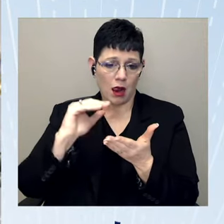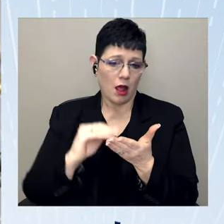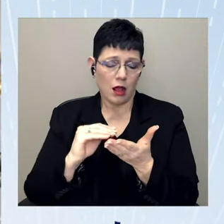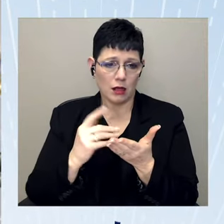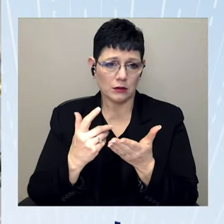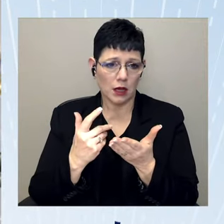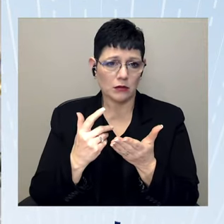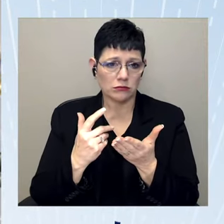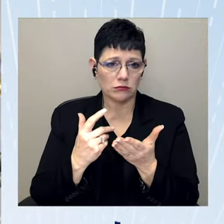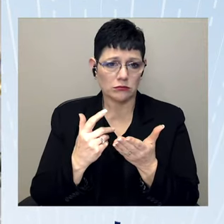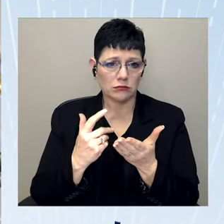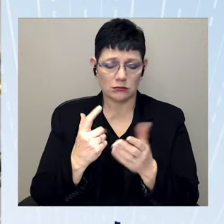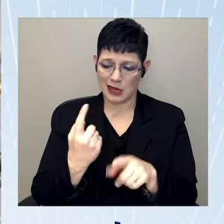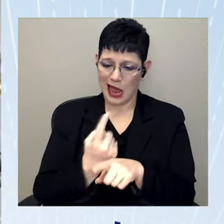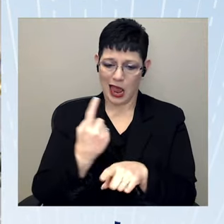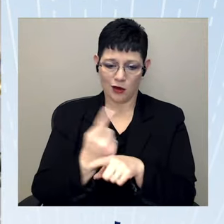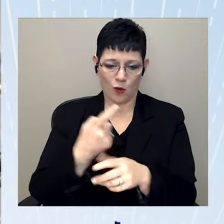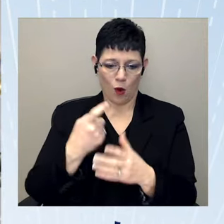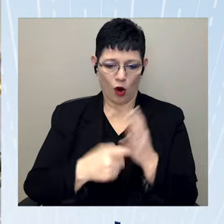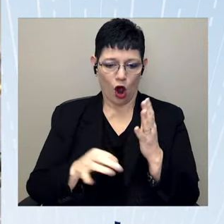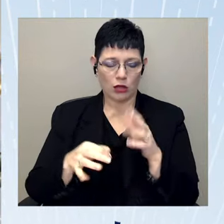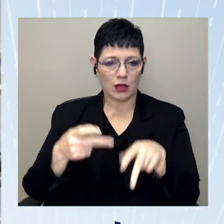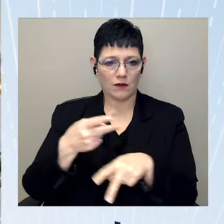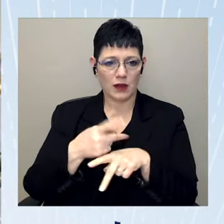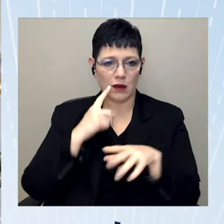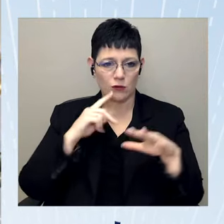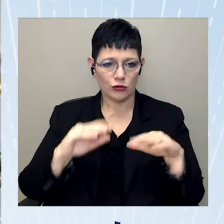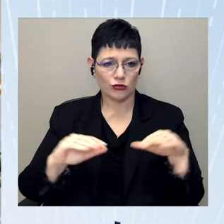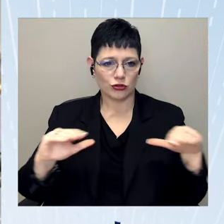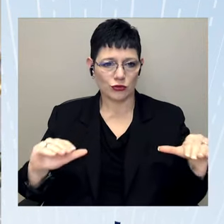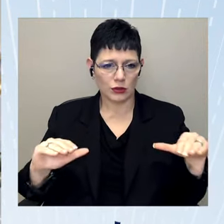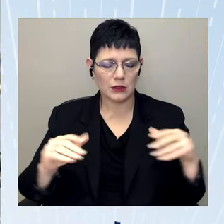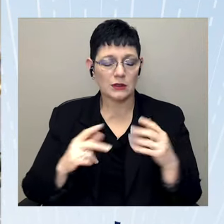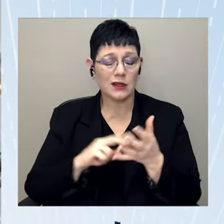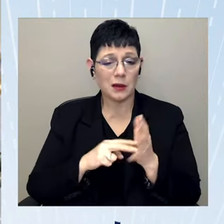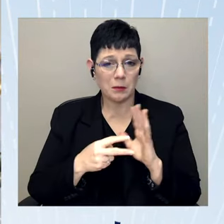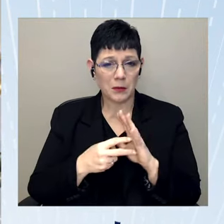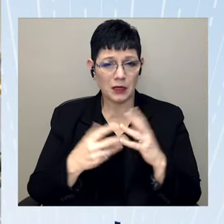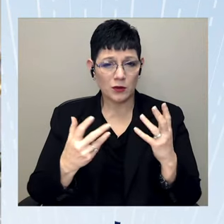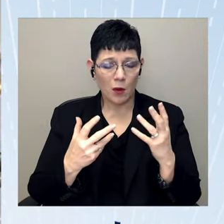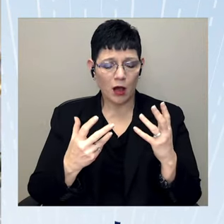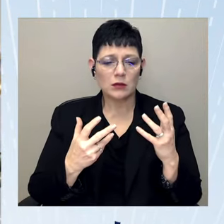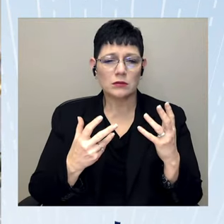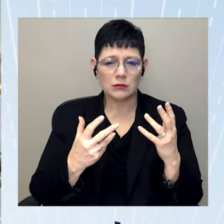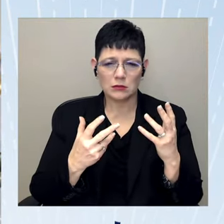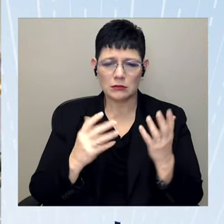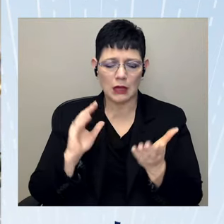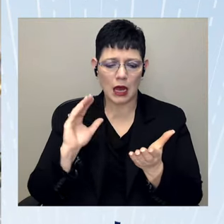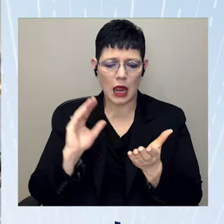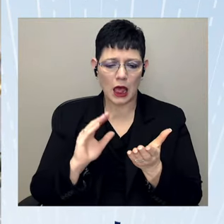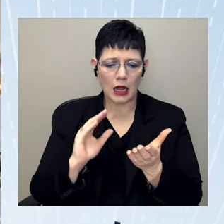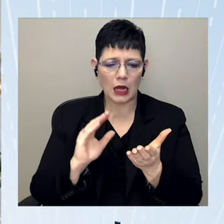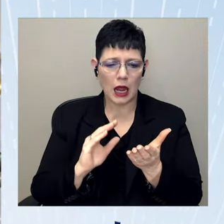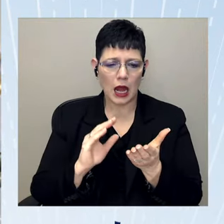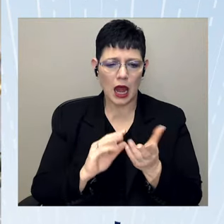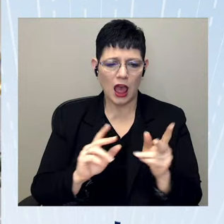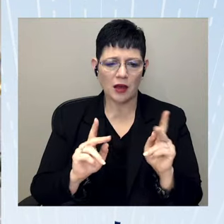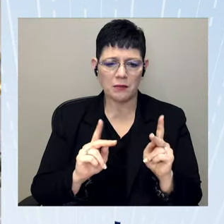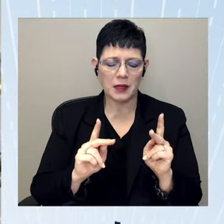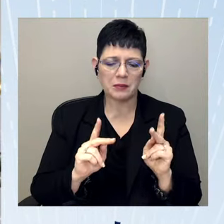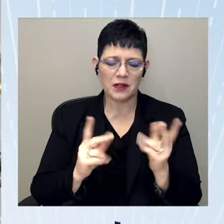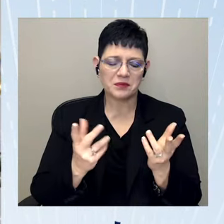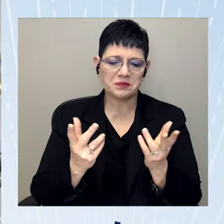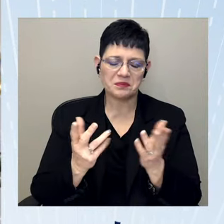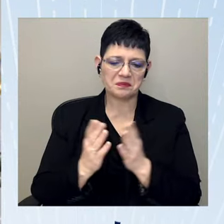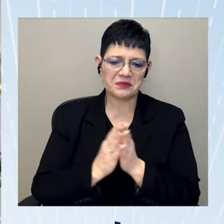Low reimbursement rates pay less than the actual cost of caring for children, meaning fewer and fewer providers are incentivized to care for these